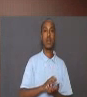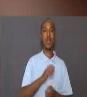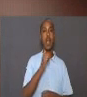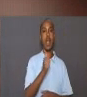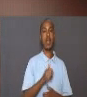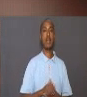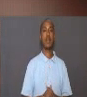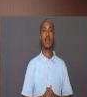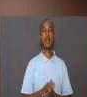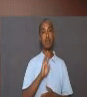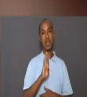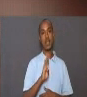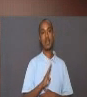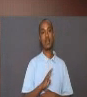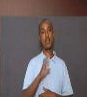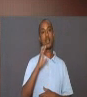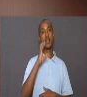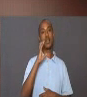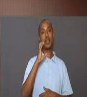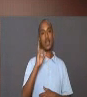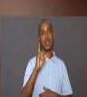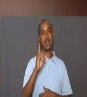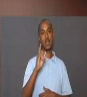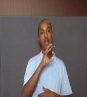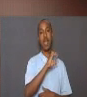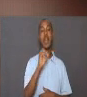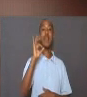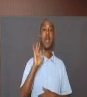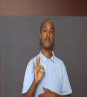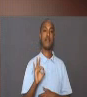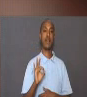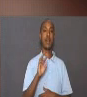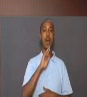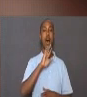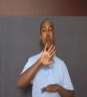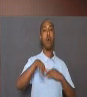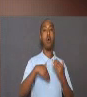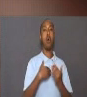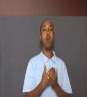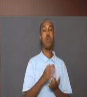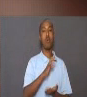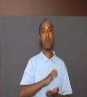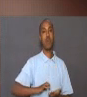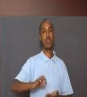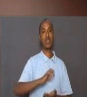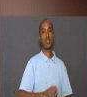A, B, D, and F are all